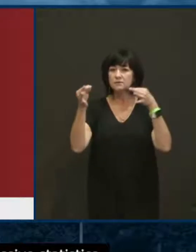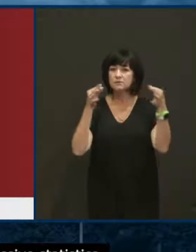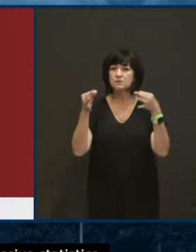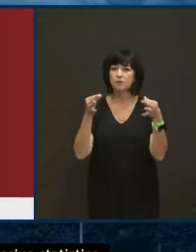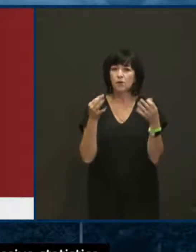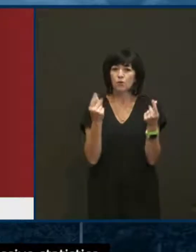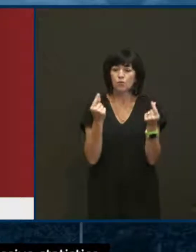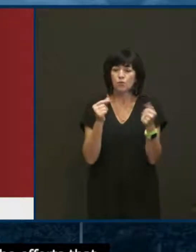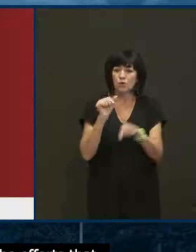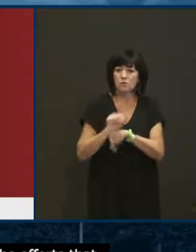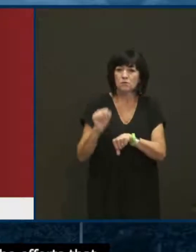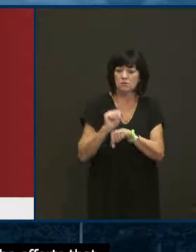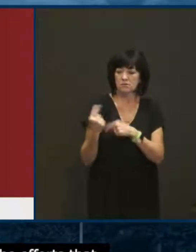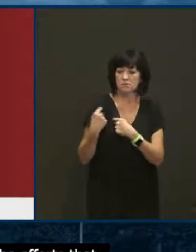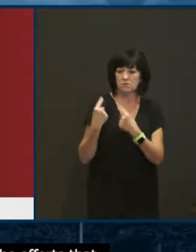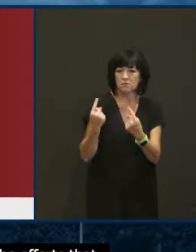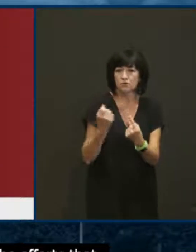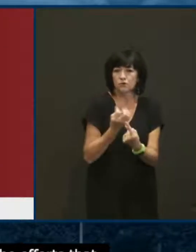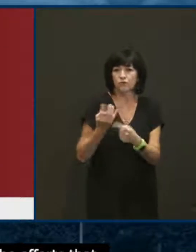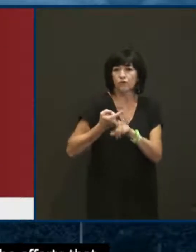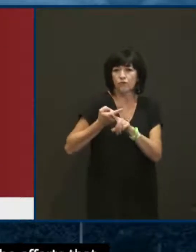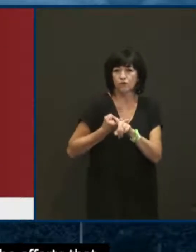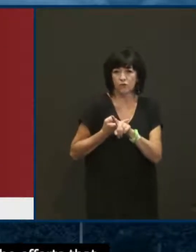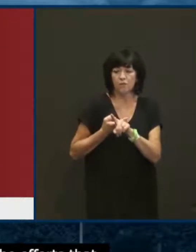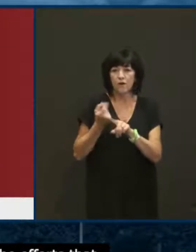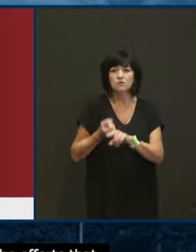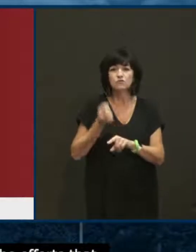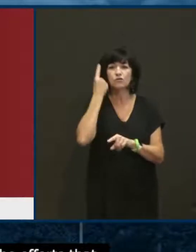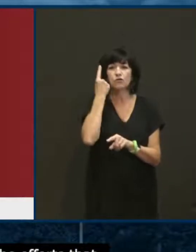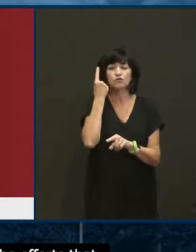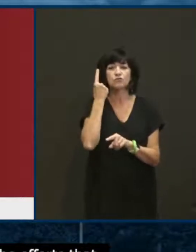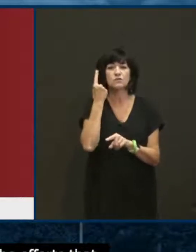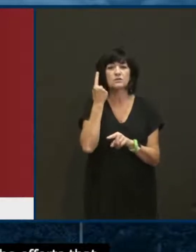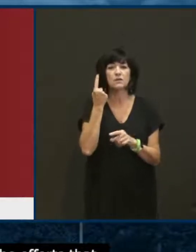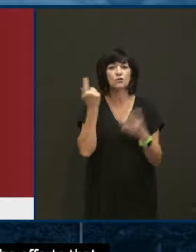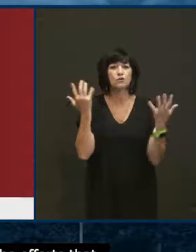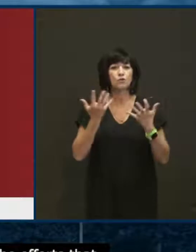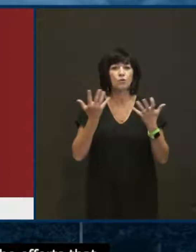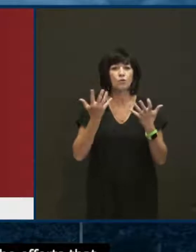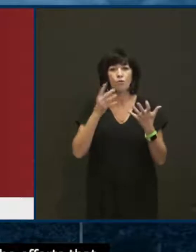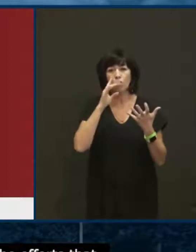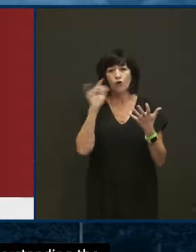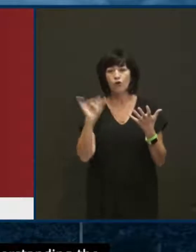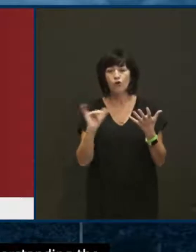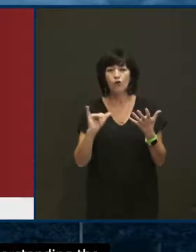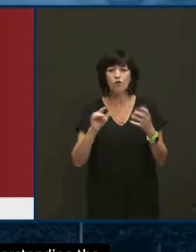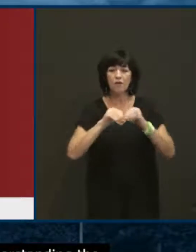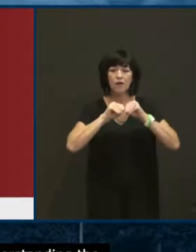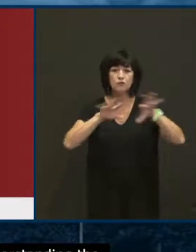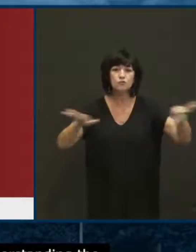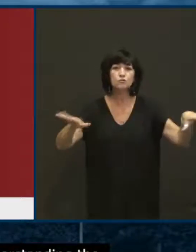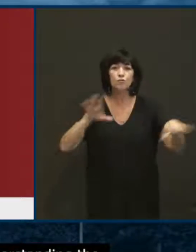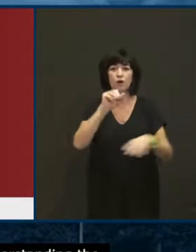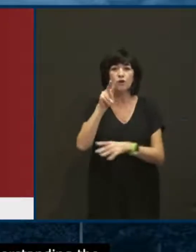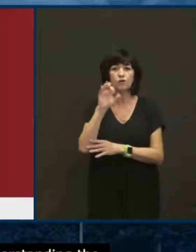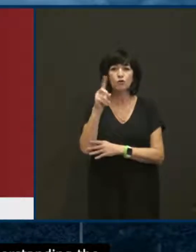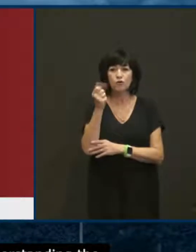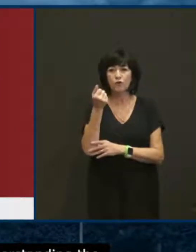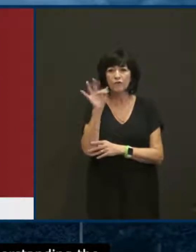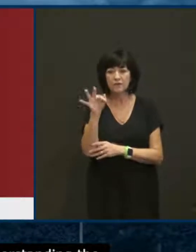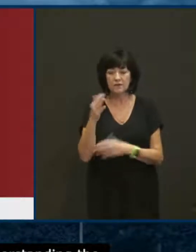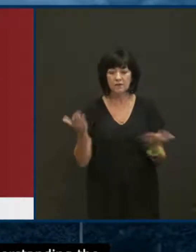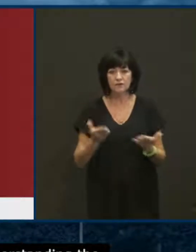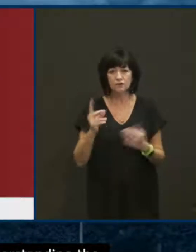last number of months in understanding the spread of COVID-19 in our communities here in Delaware, and